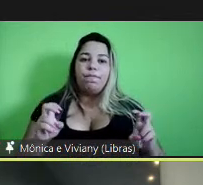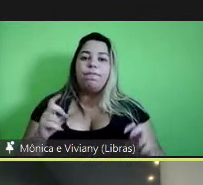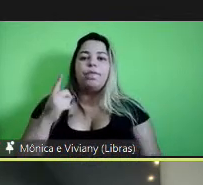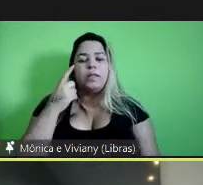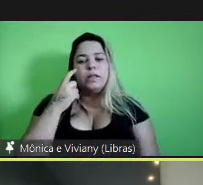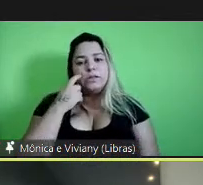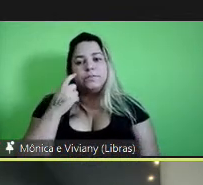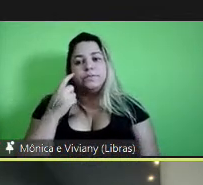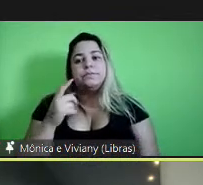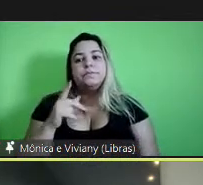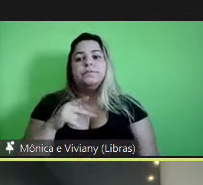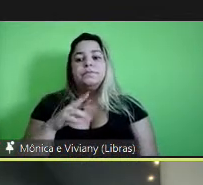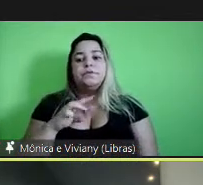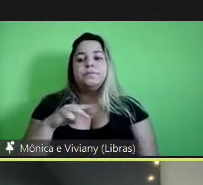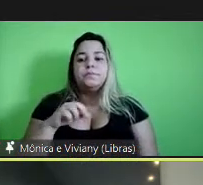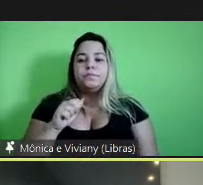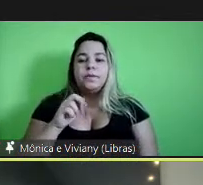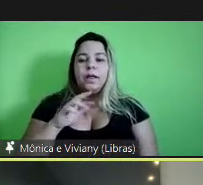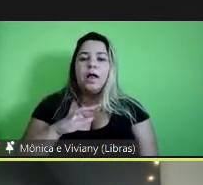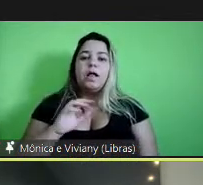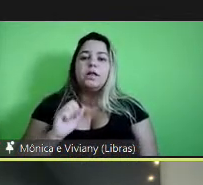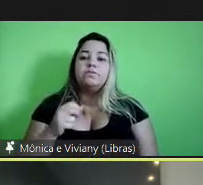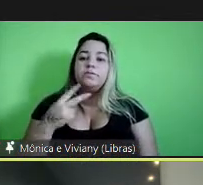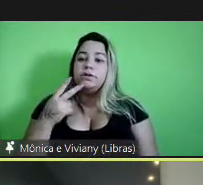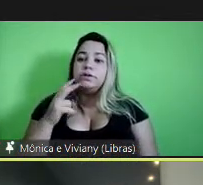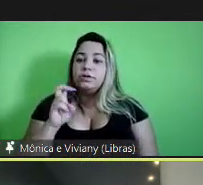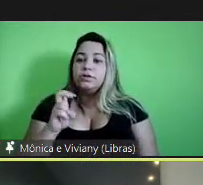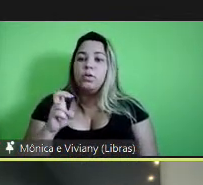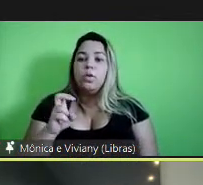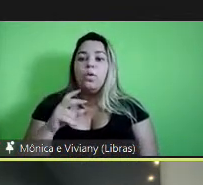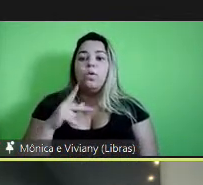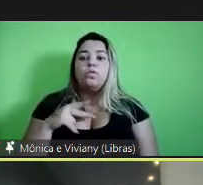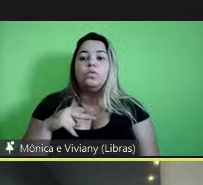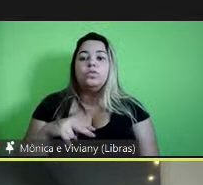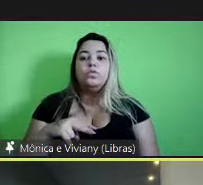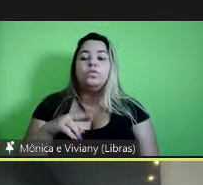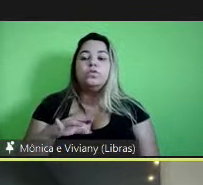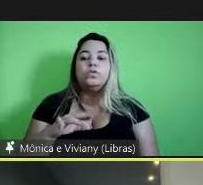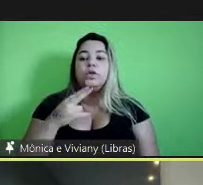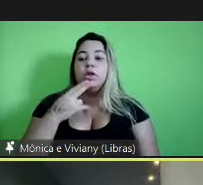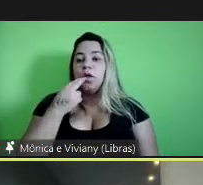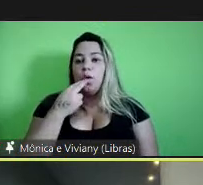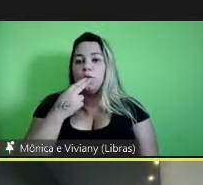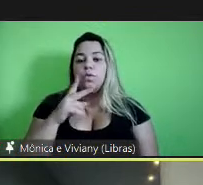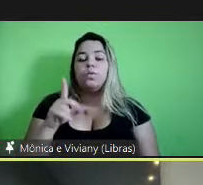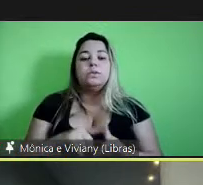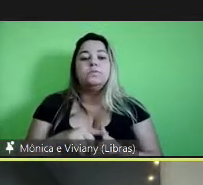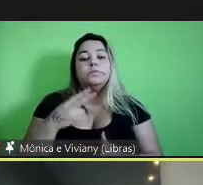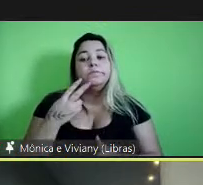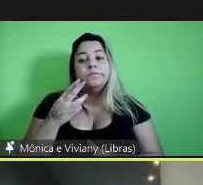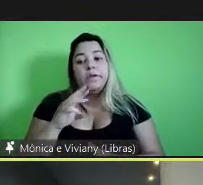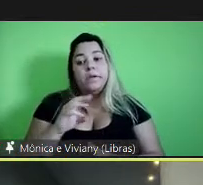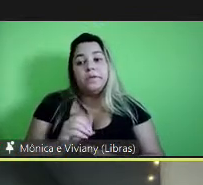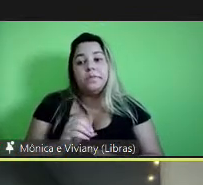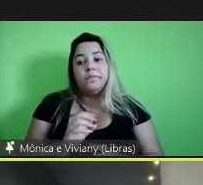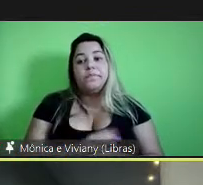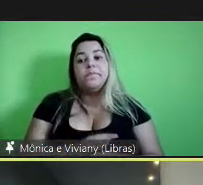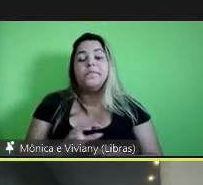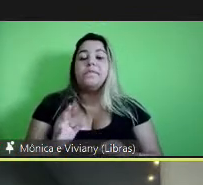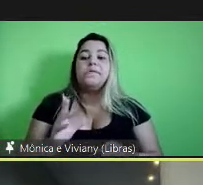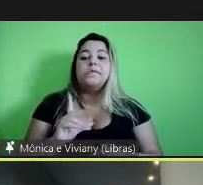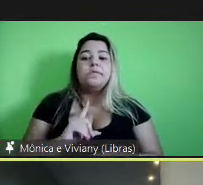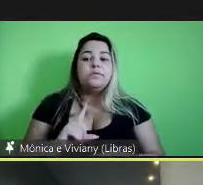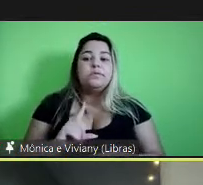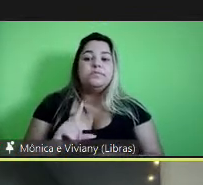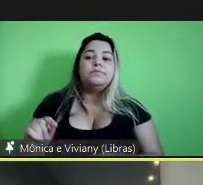psychiatric stabilization. Now talking about primary attention and nutritional one, we have 25 nutritionists or dietitians. We